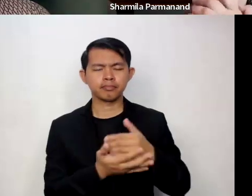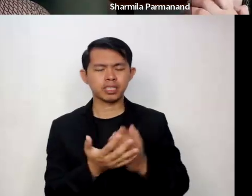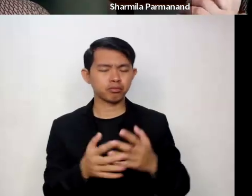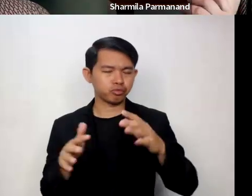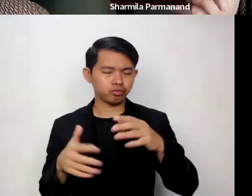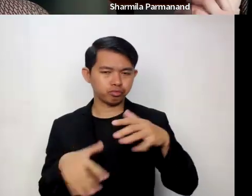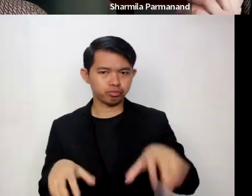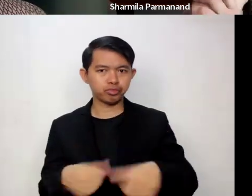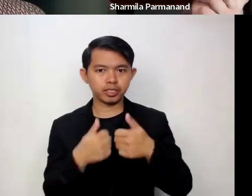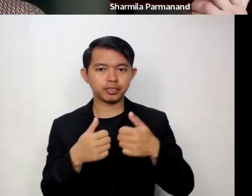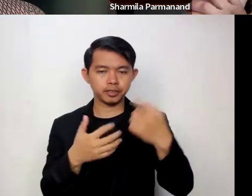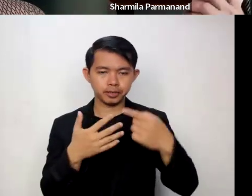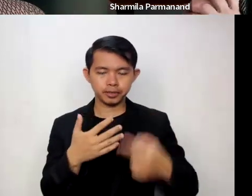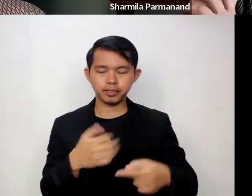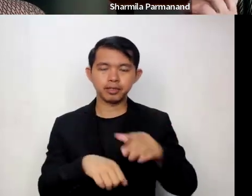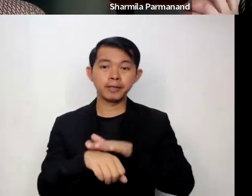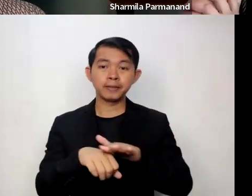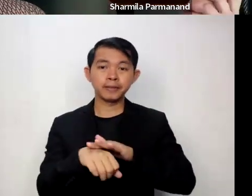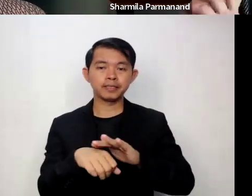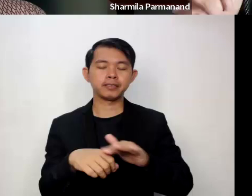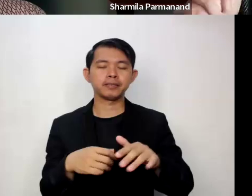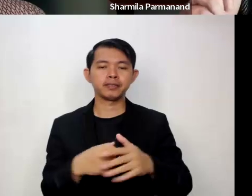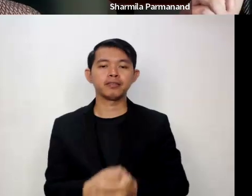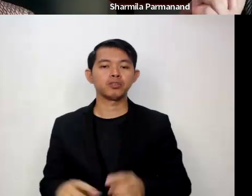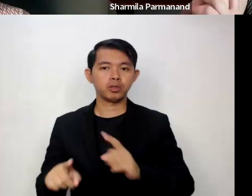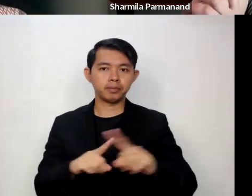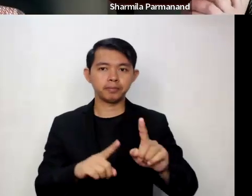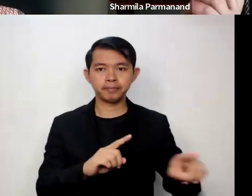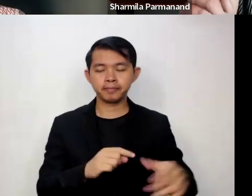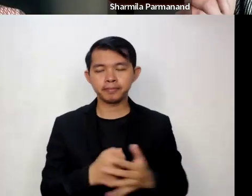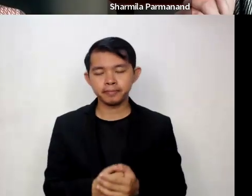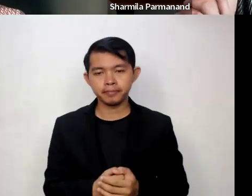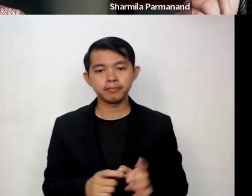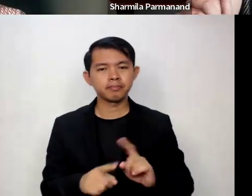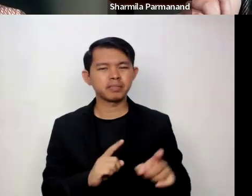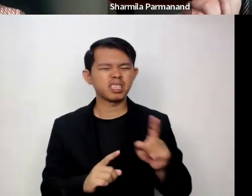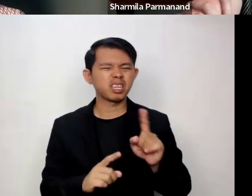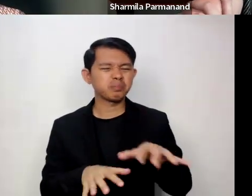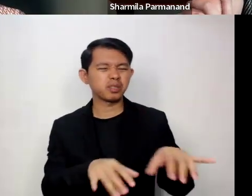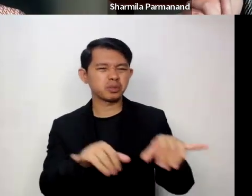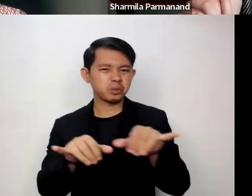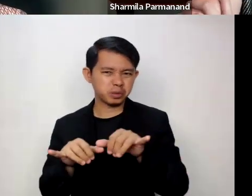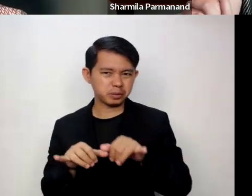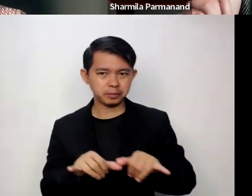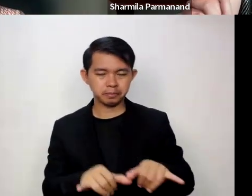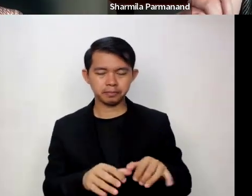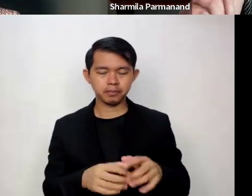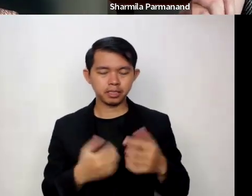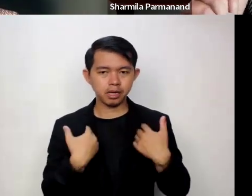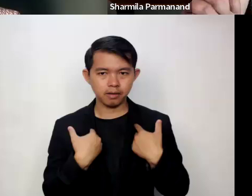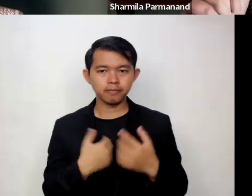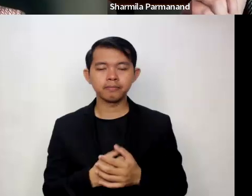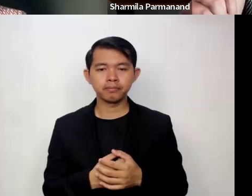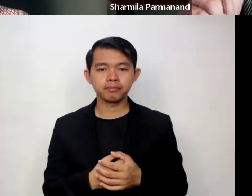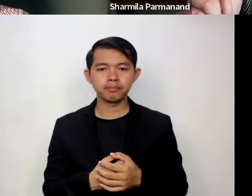settler racism. So minsan iba rin yung trajectories, fine. But what is the common ground they have? The common ground they have is that